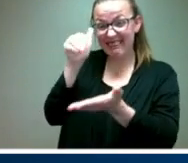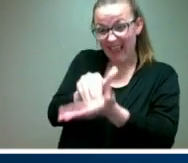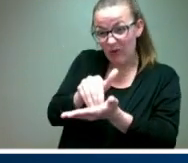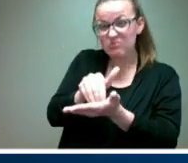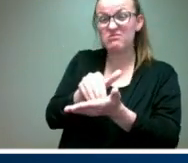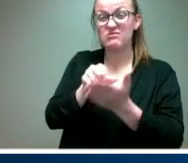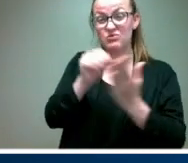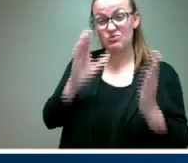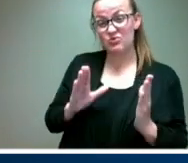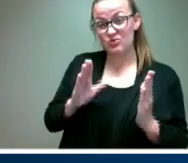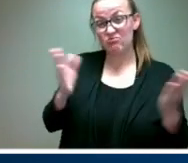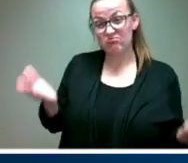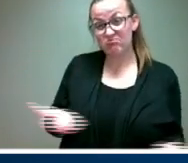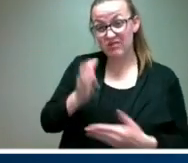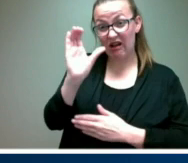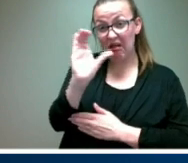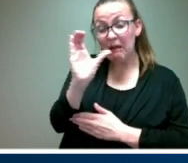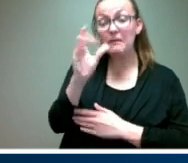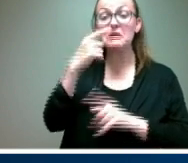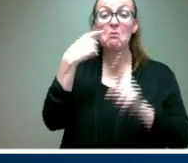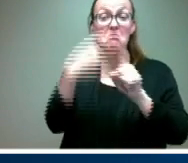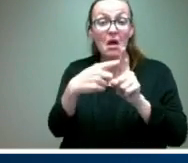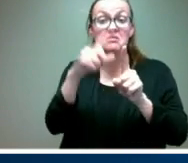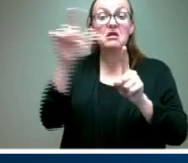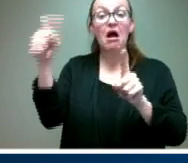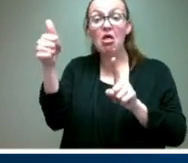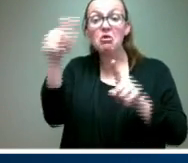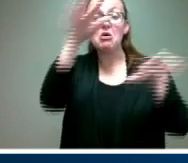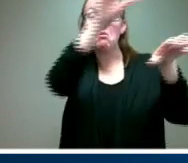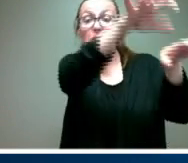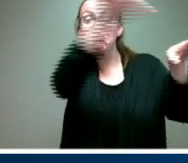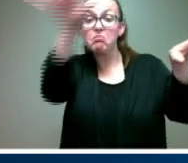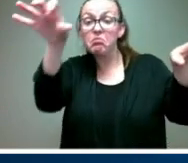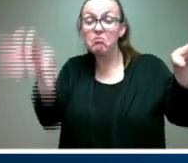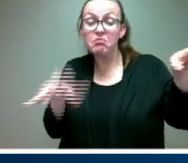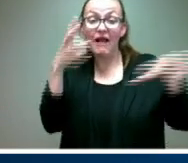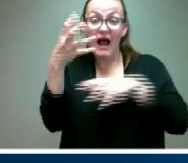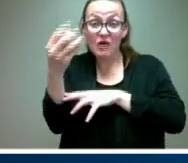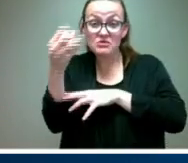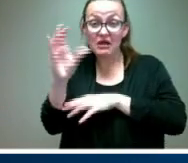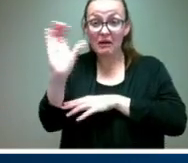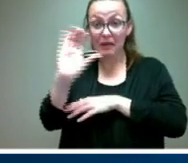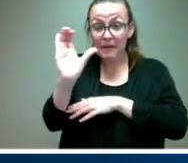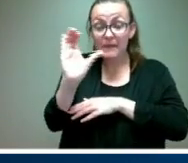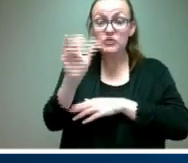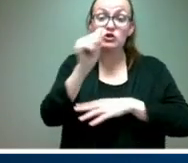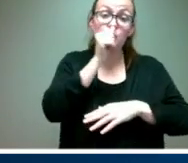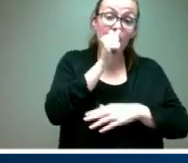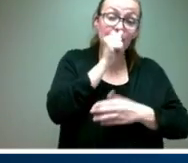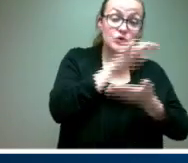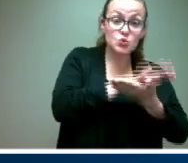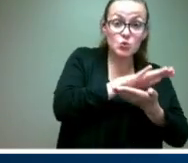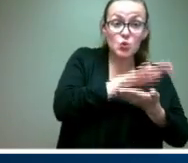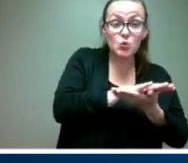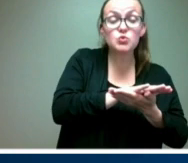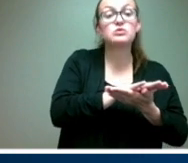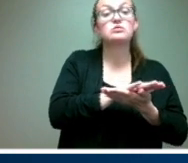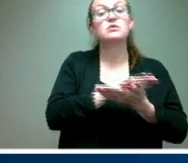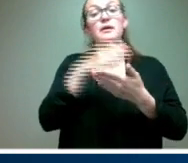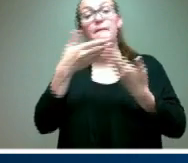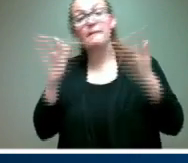of everyone who has a part in educating students in Columbus, our private schools, our public